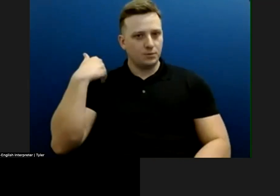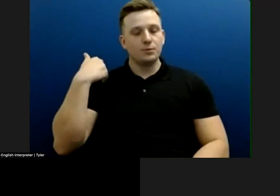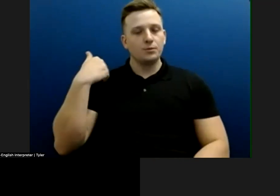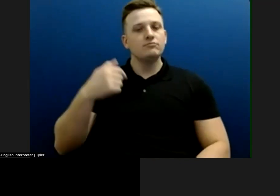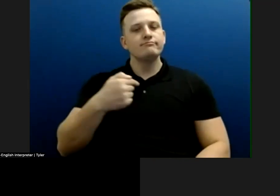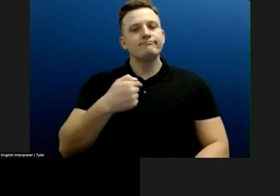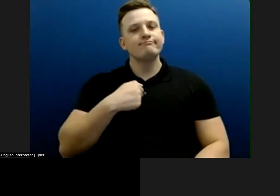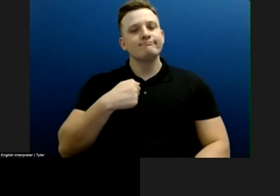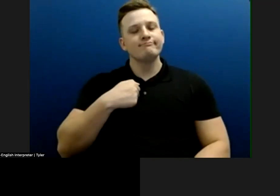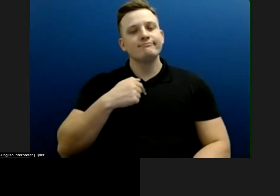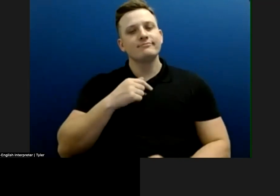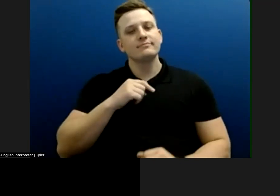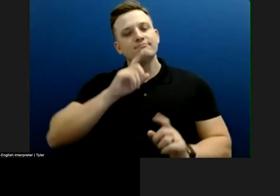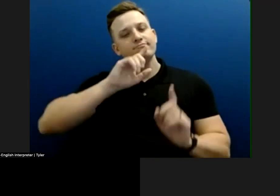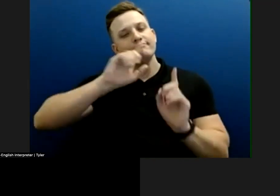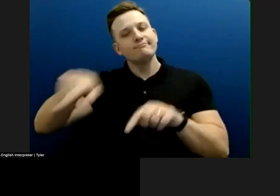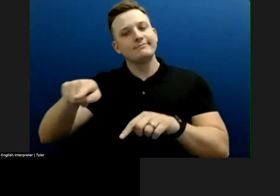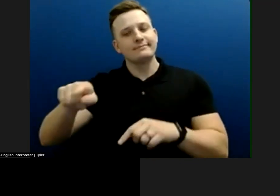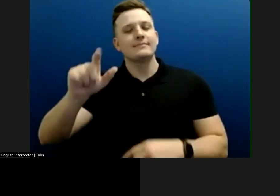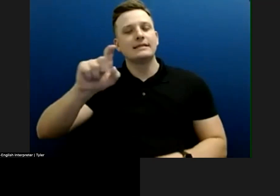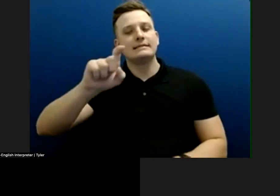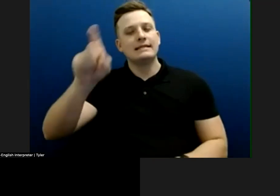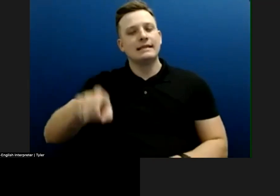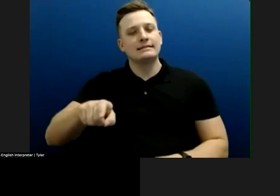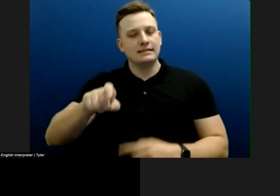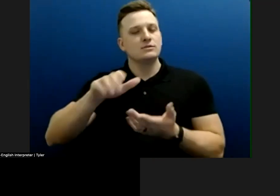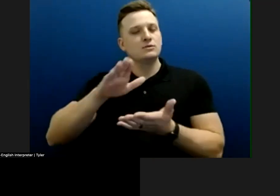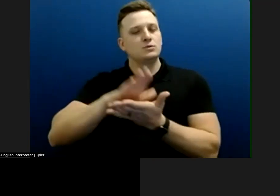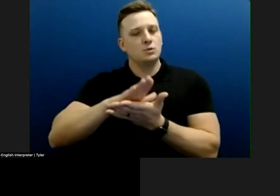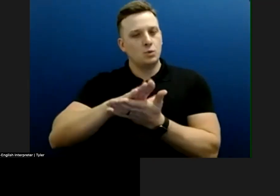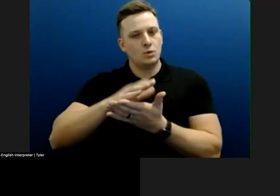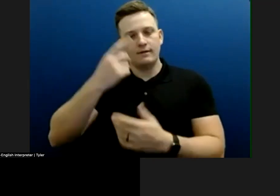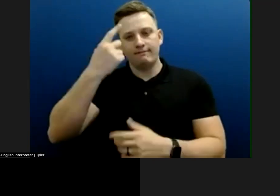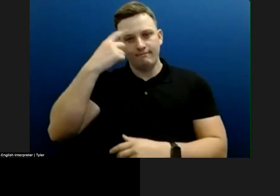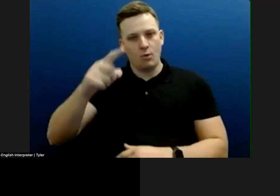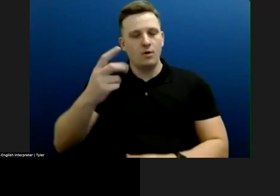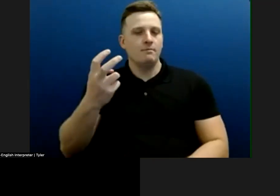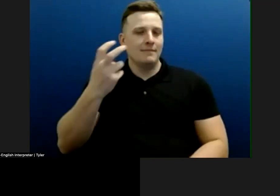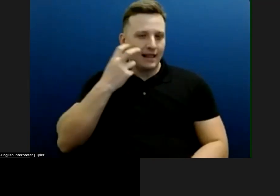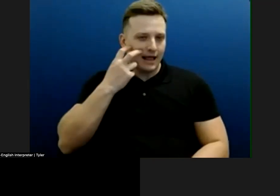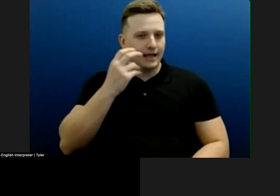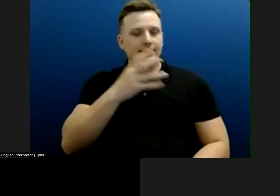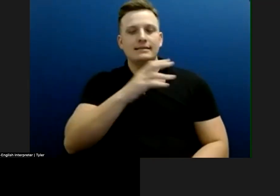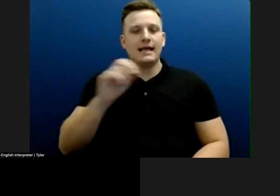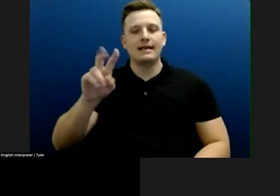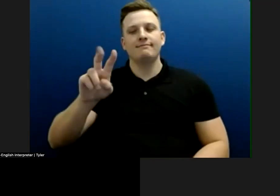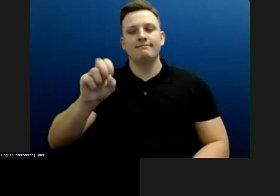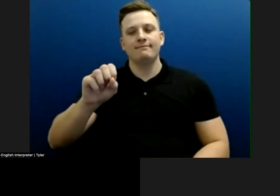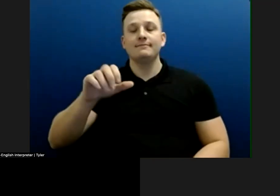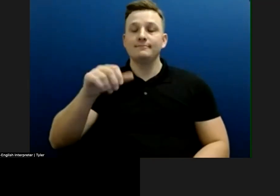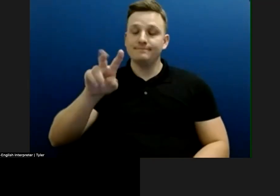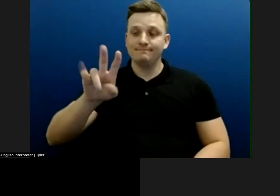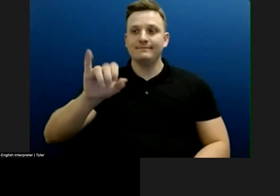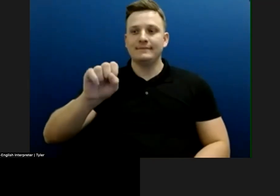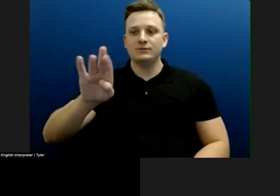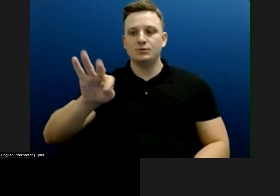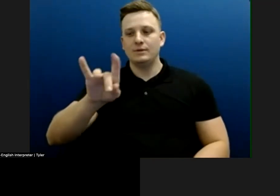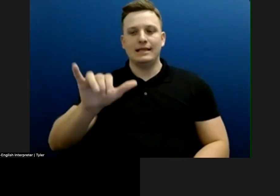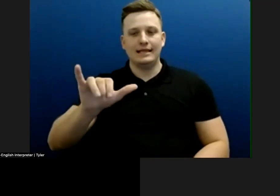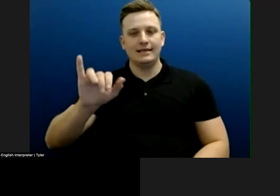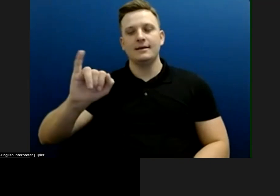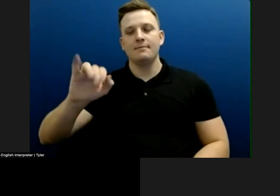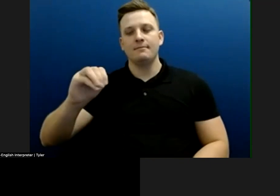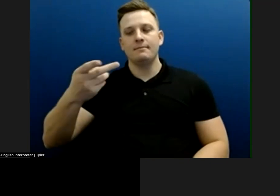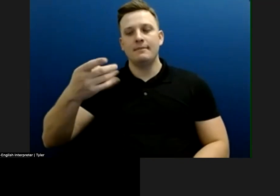the Texas school for blind and visually impaired children and young